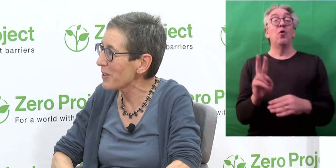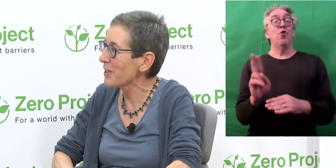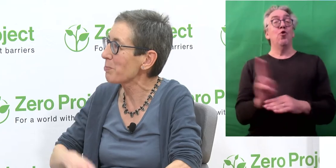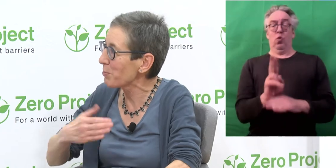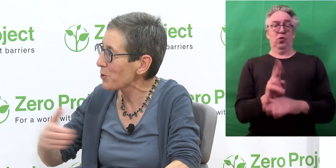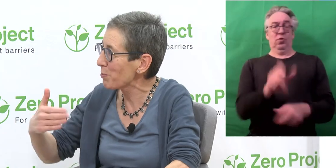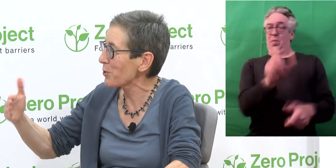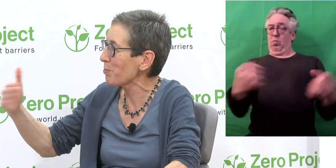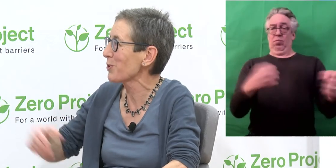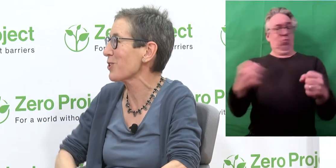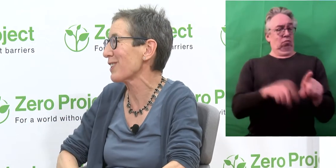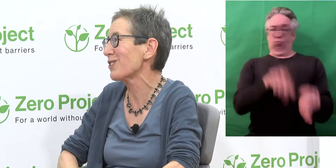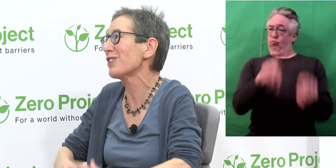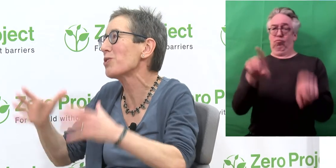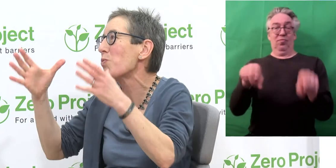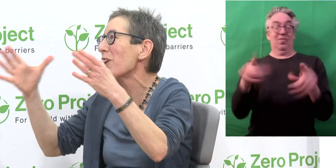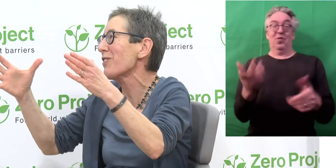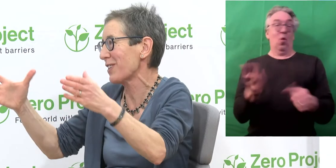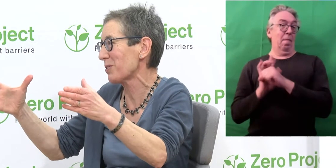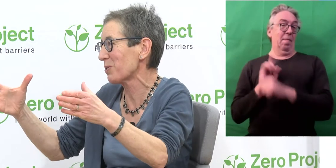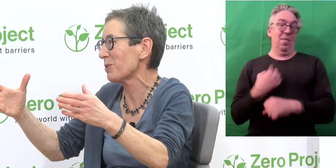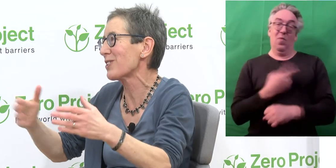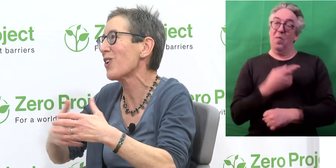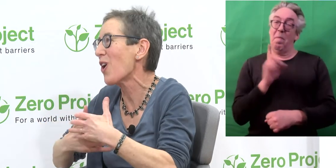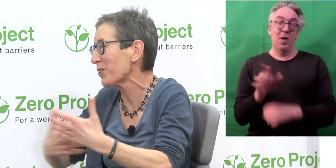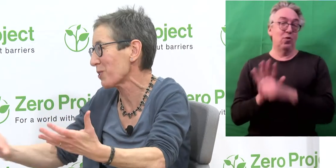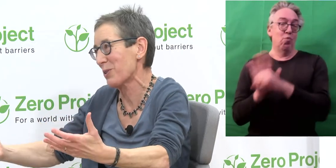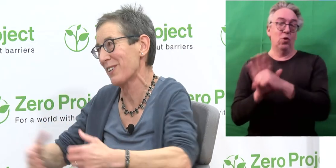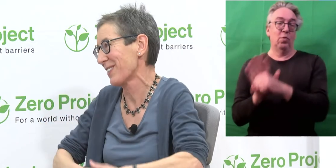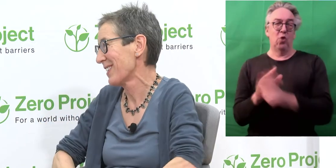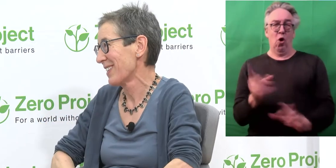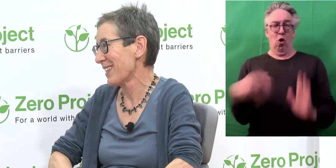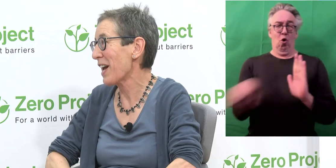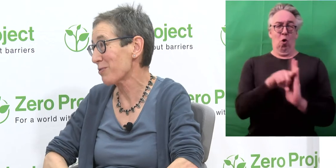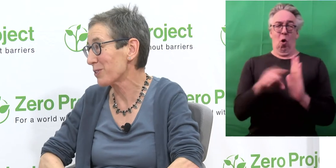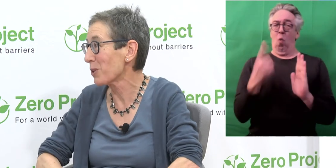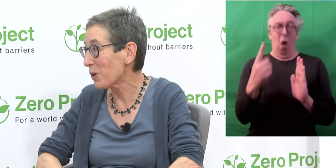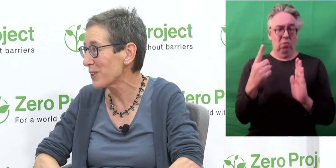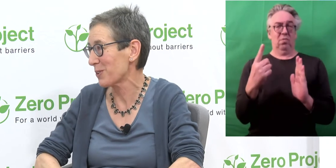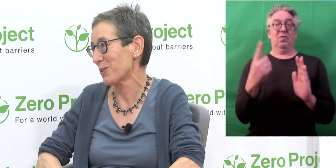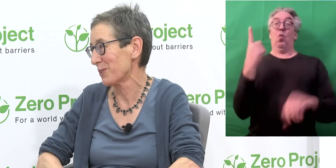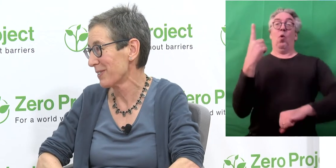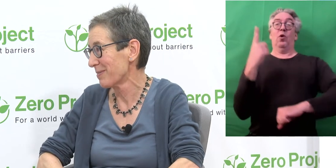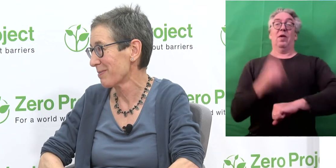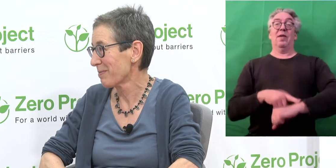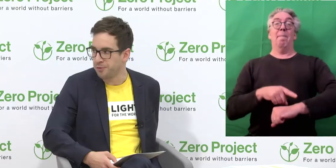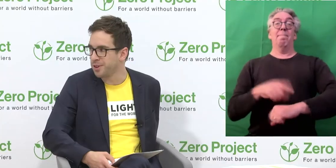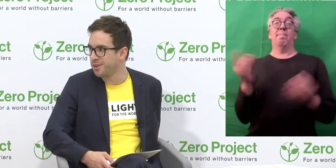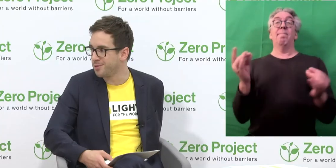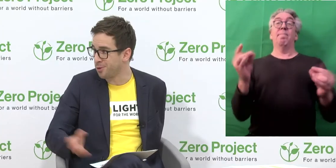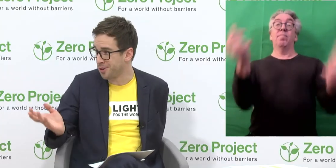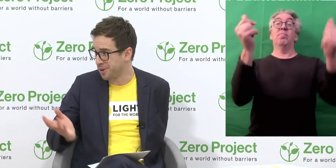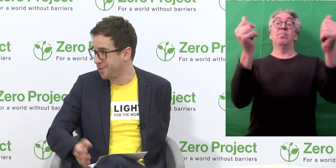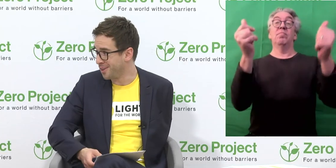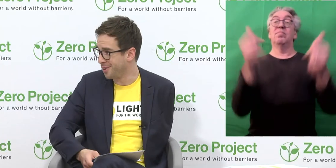So it's really push, and it's not this one thing to do, it's an ongoing effort we all need to do. One thing that